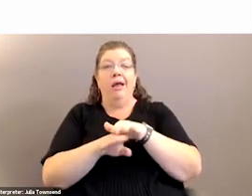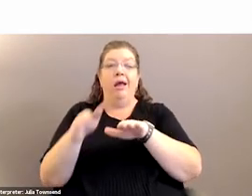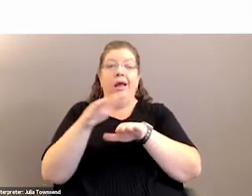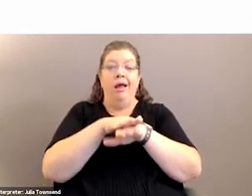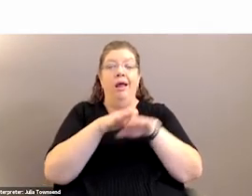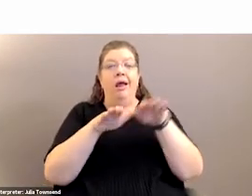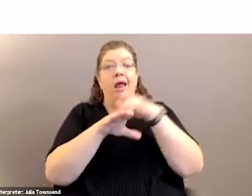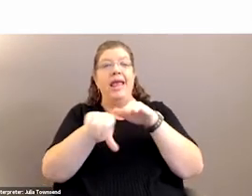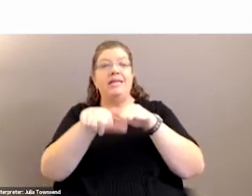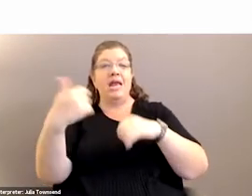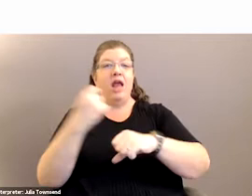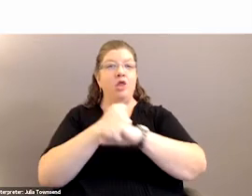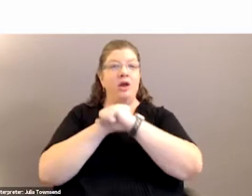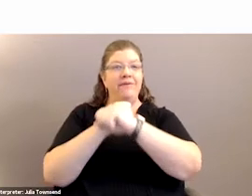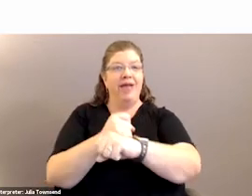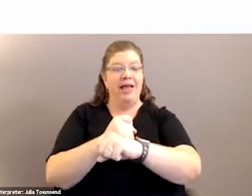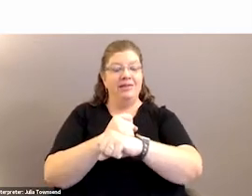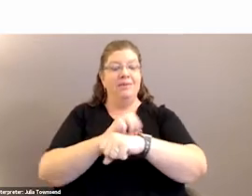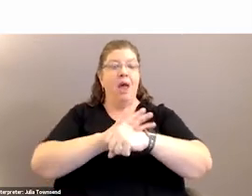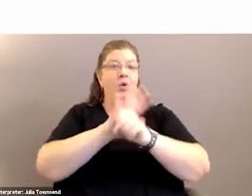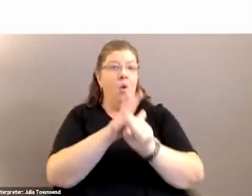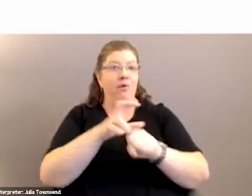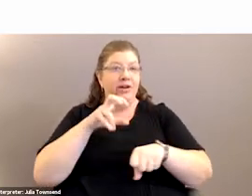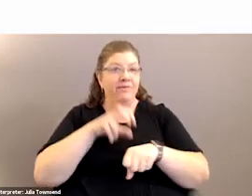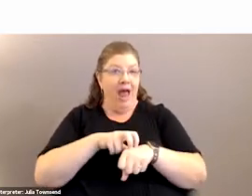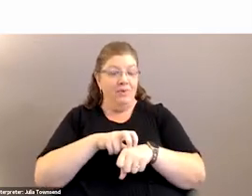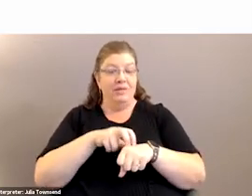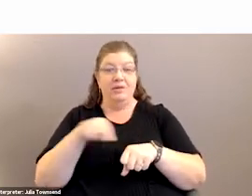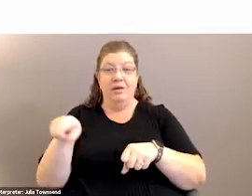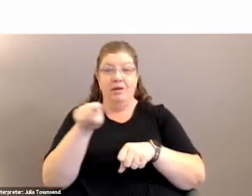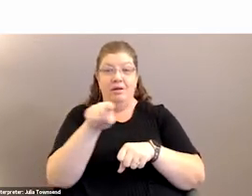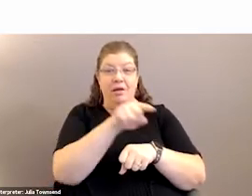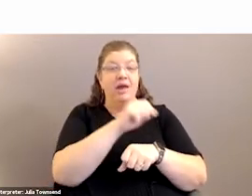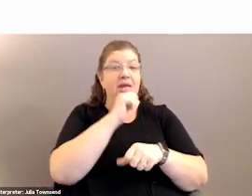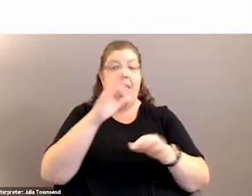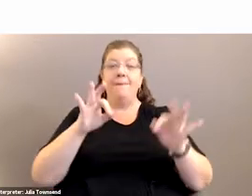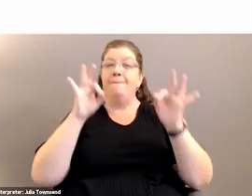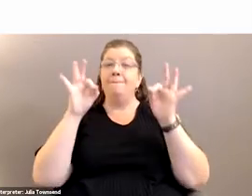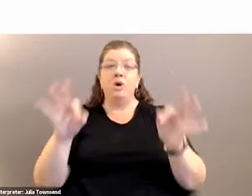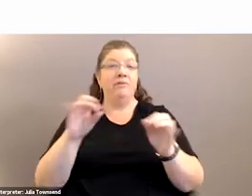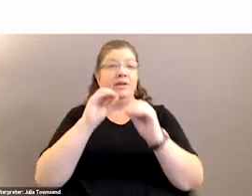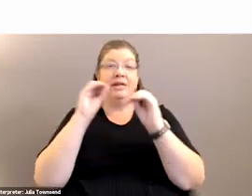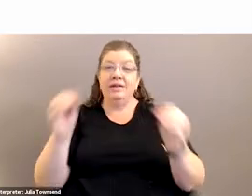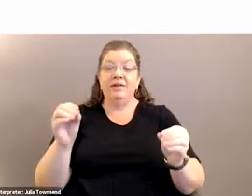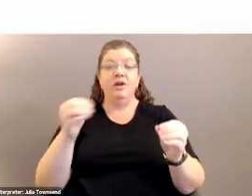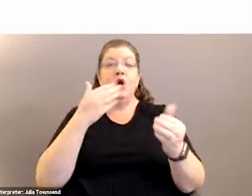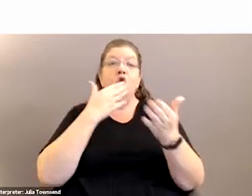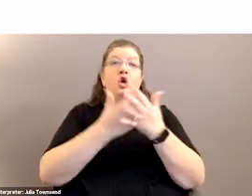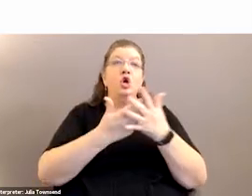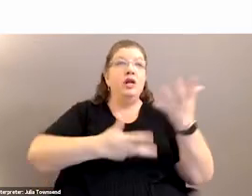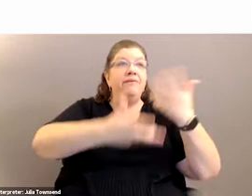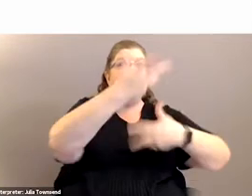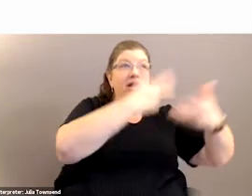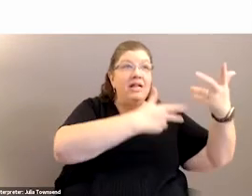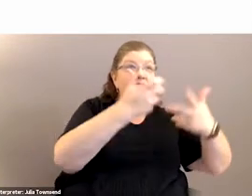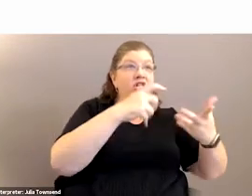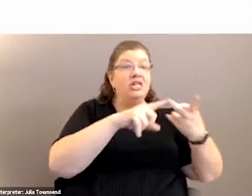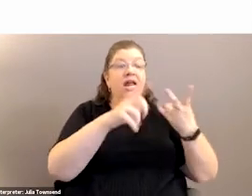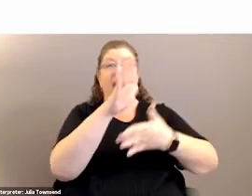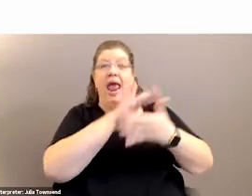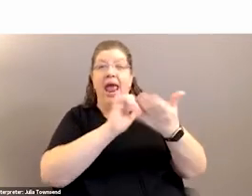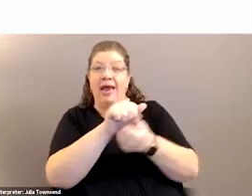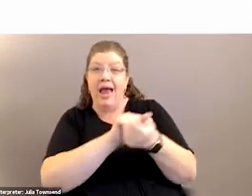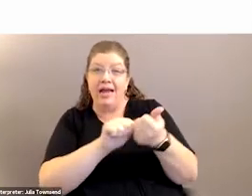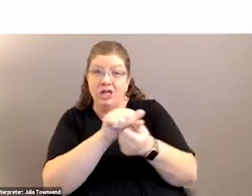virus none of those slices are perfect in fact the good ventilation and the hand hygiene